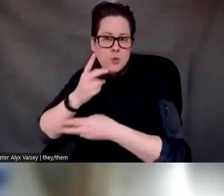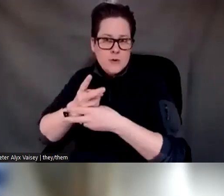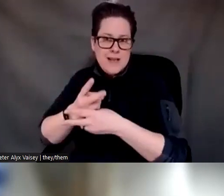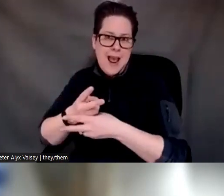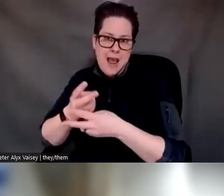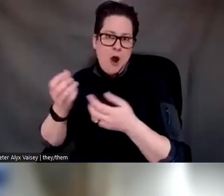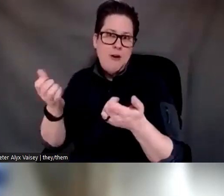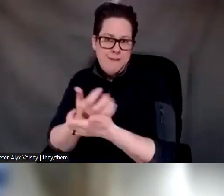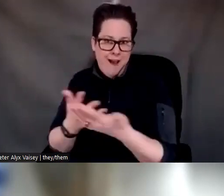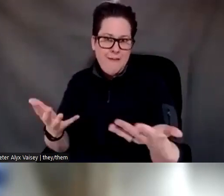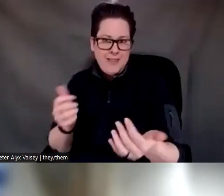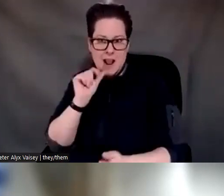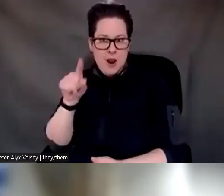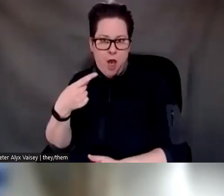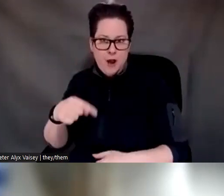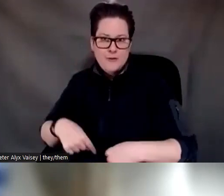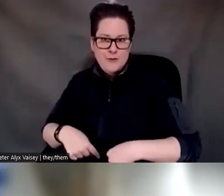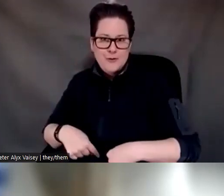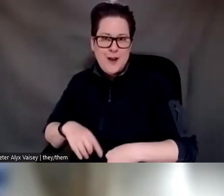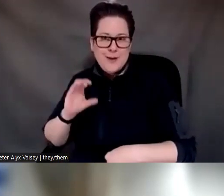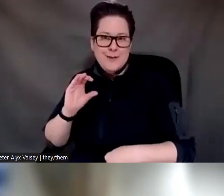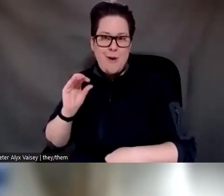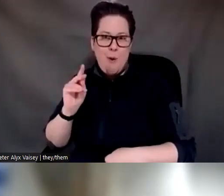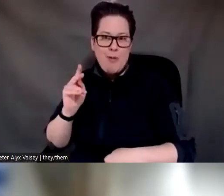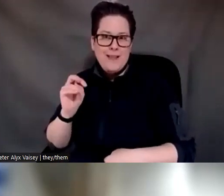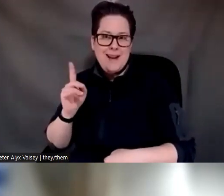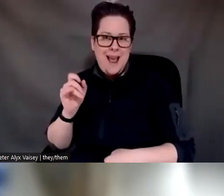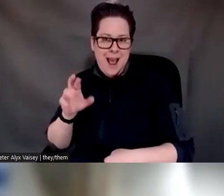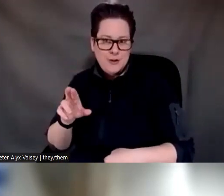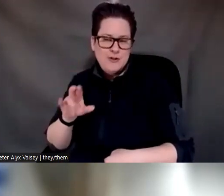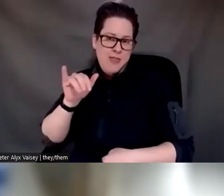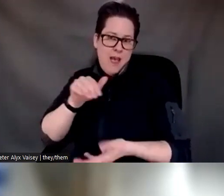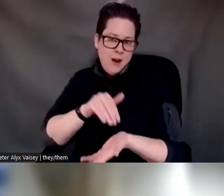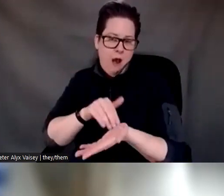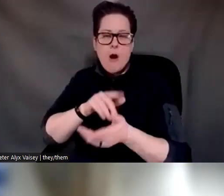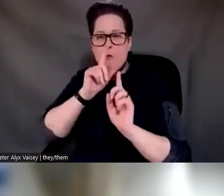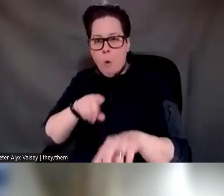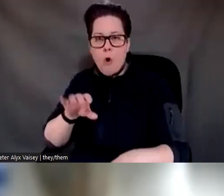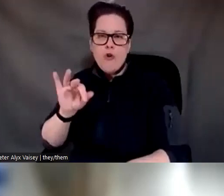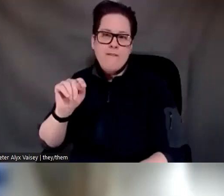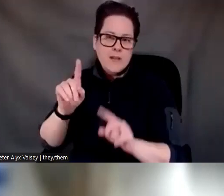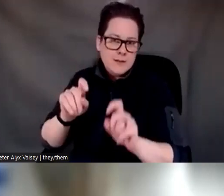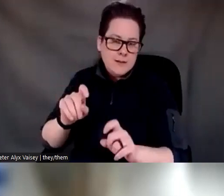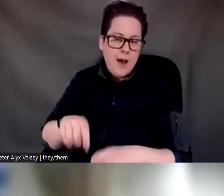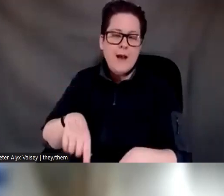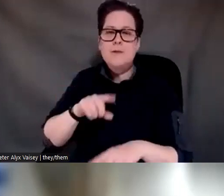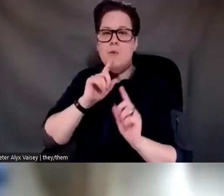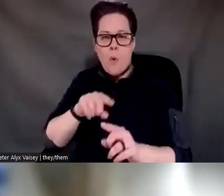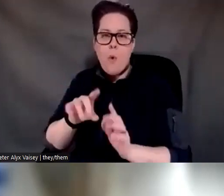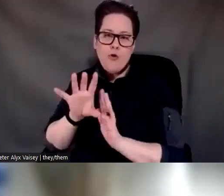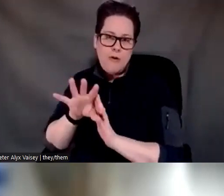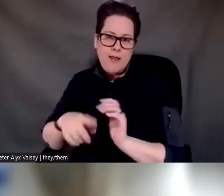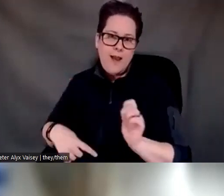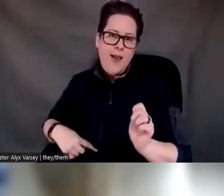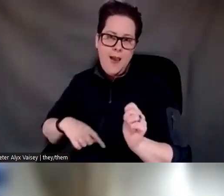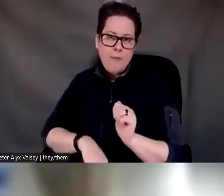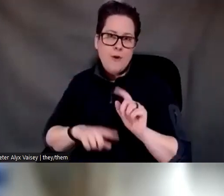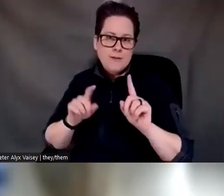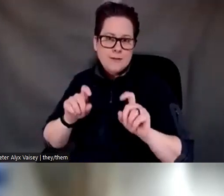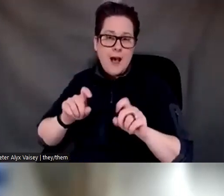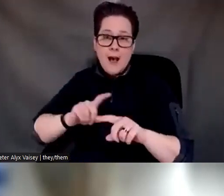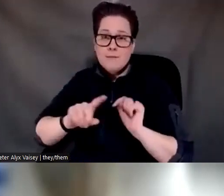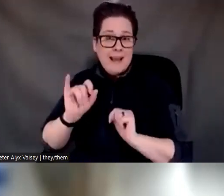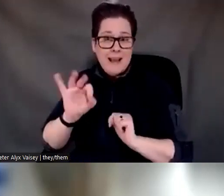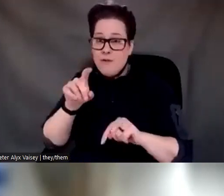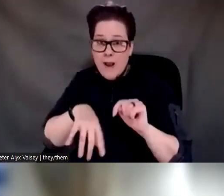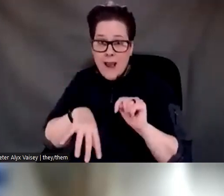as well. And that person could order the FIT test or order a colonoscopy if needed. But if you can't